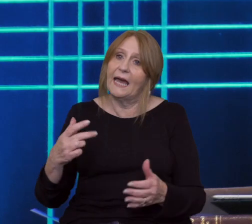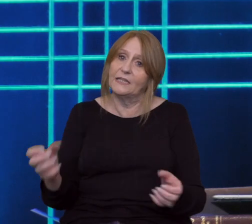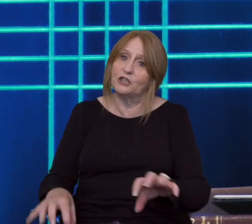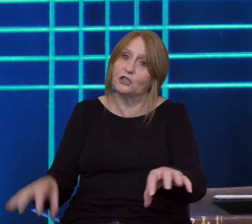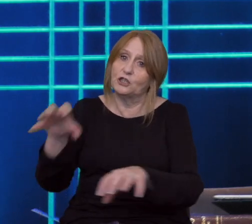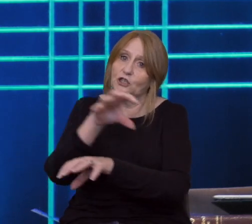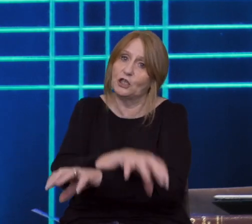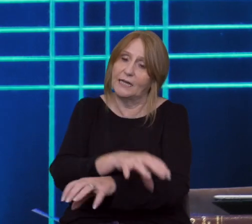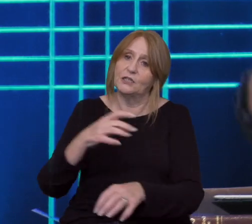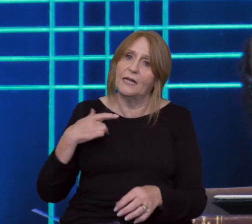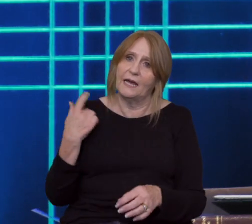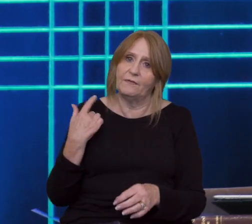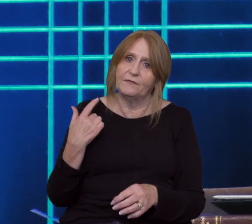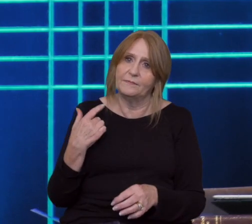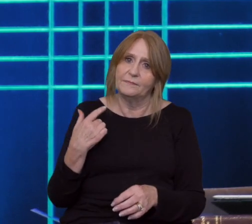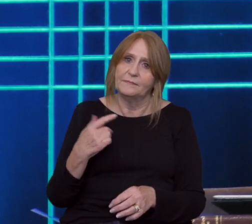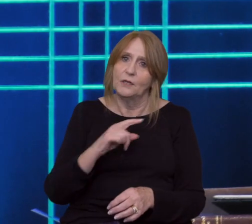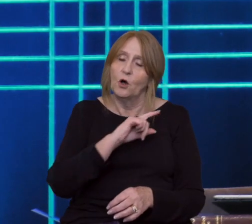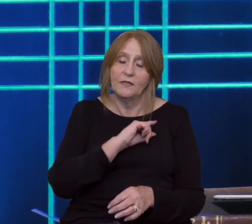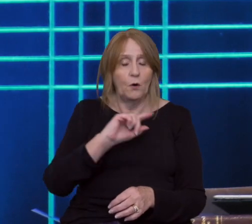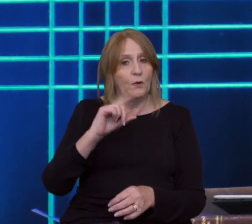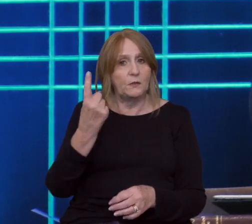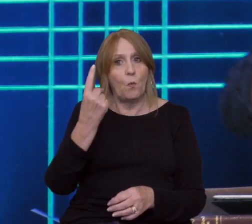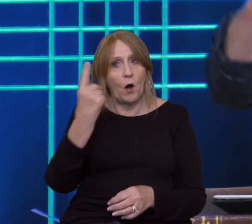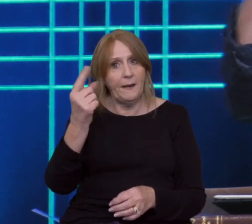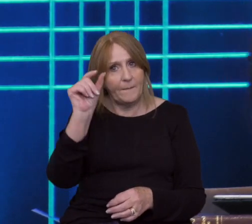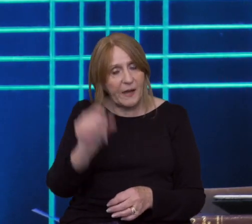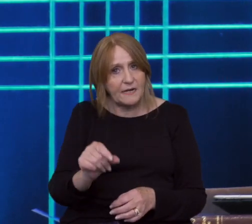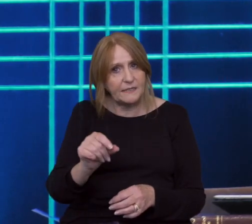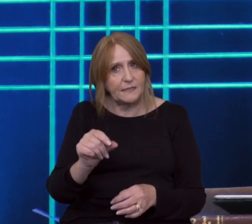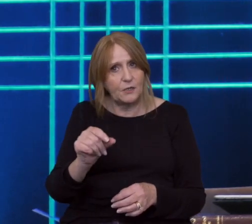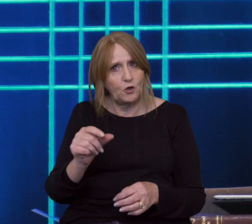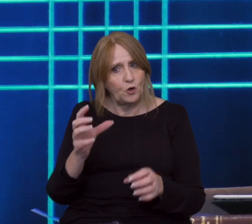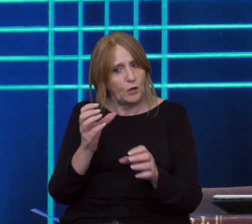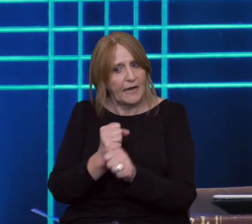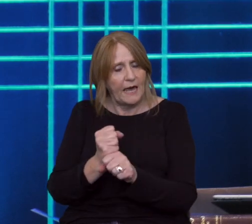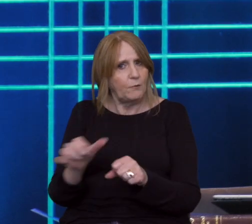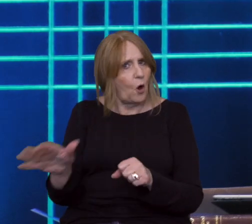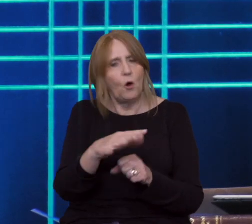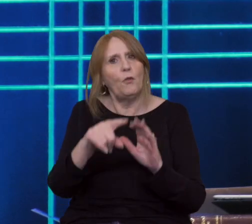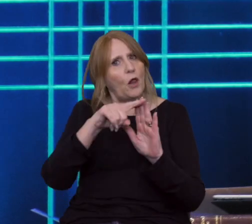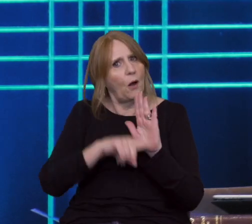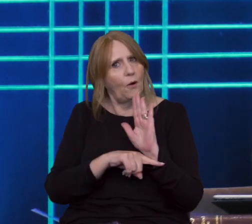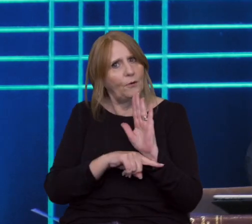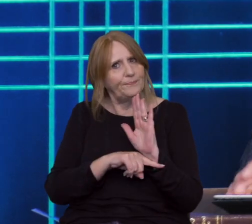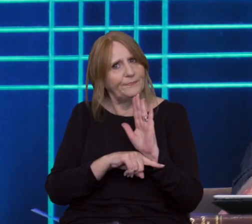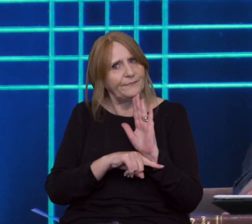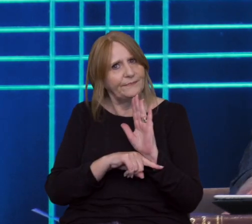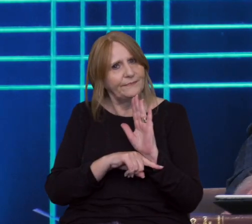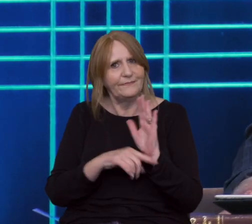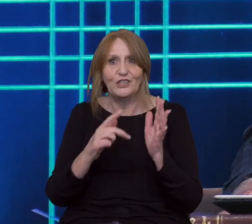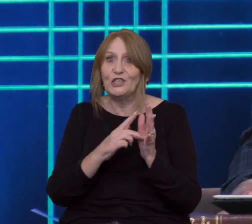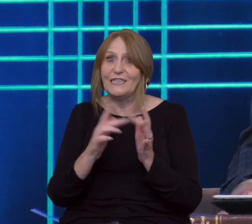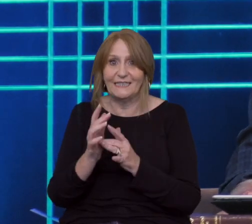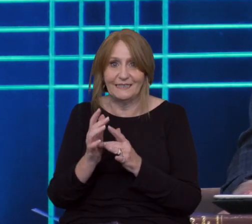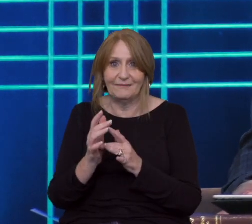who kept the law in every point. There wasn't a fault or a failure within him. And when he died on a